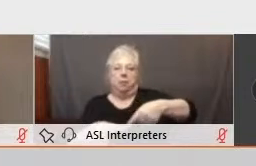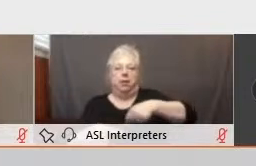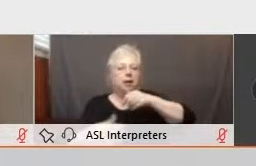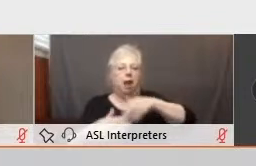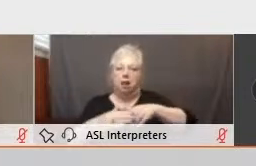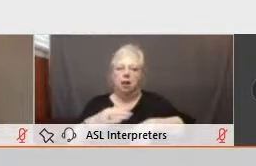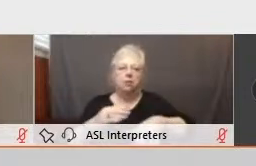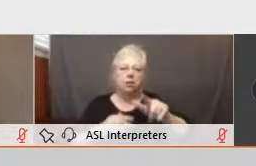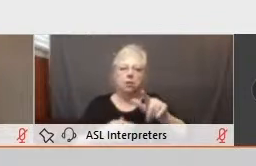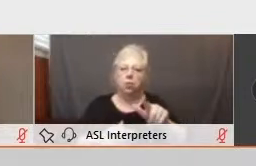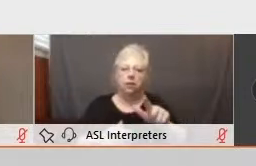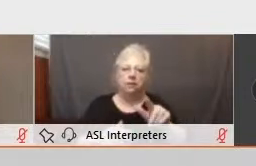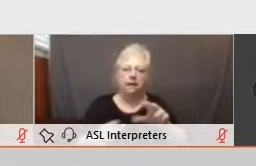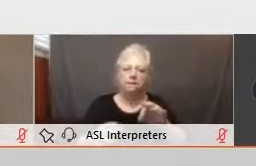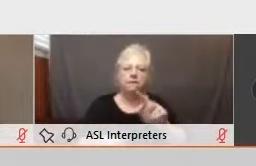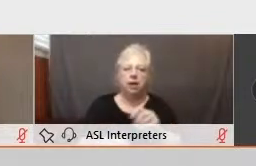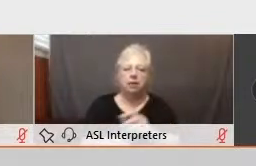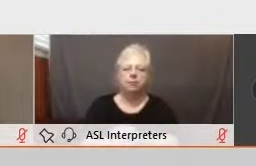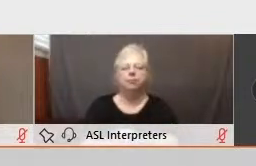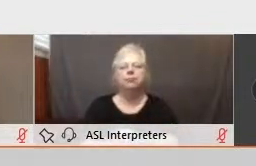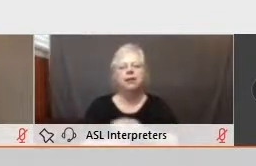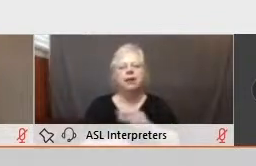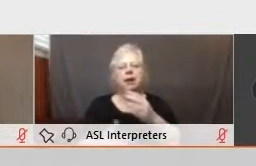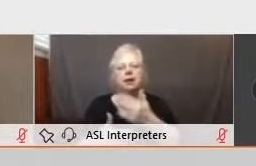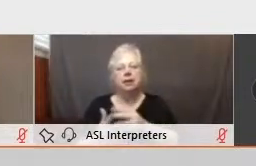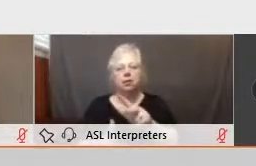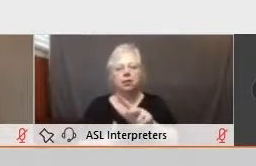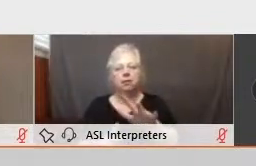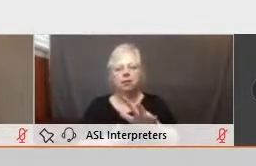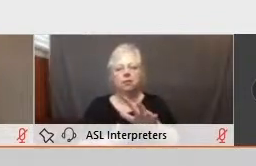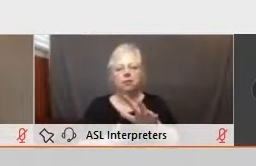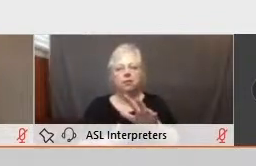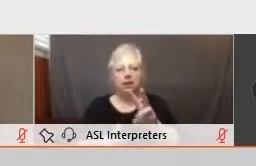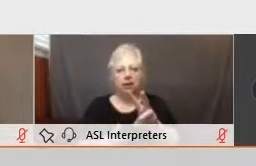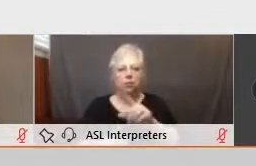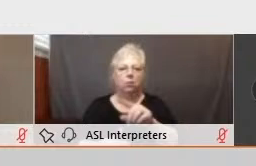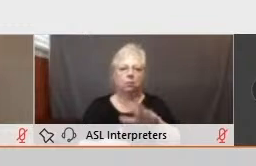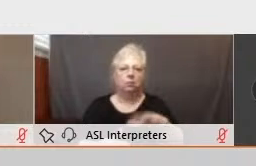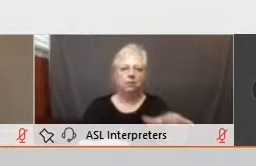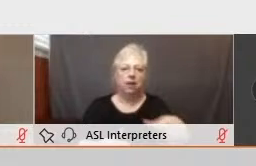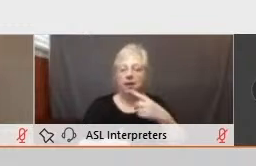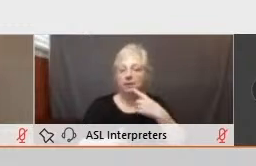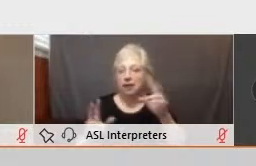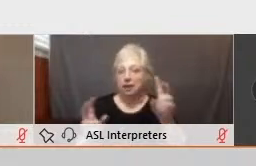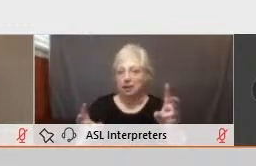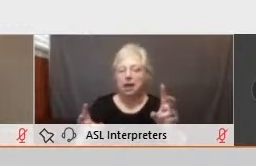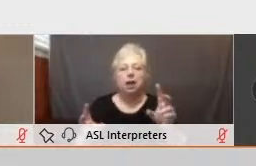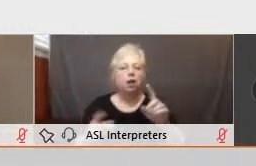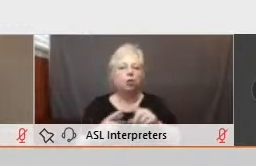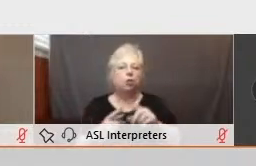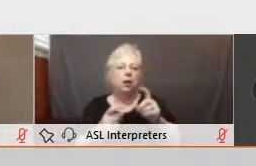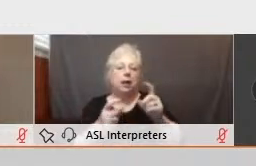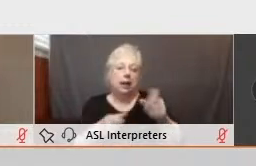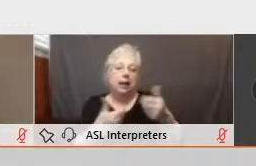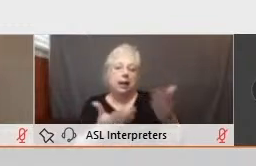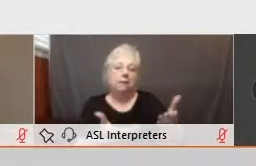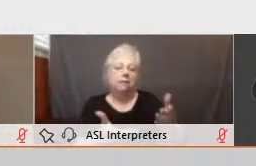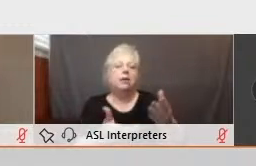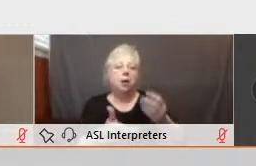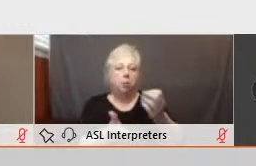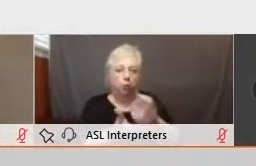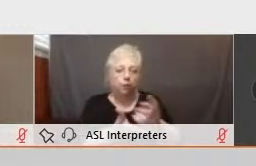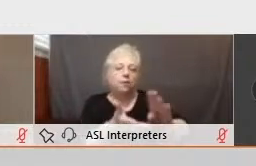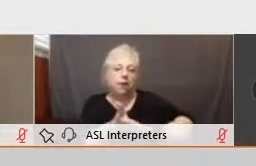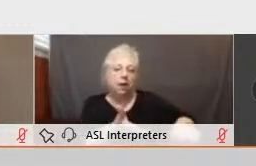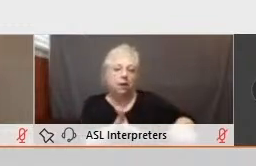feet. Section 36155 states, in order to be granted a variance, the property